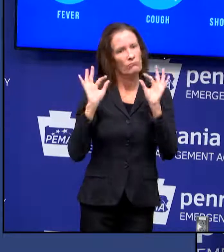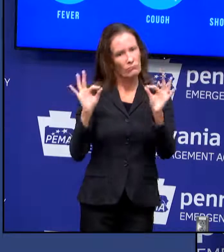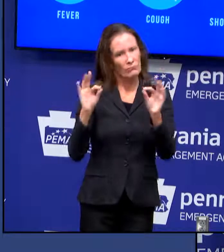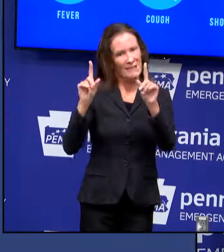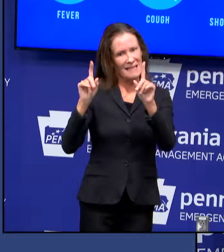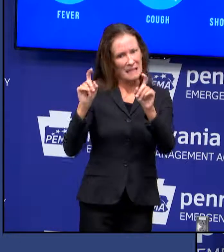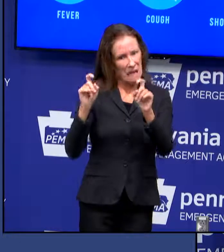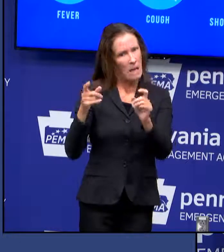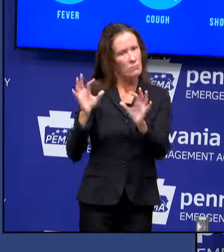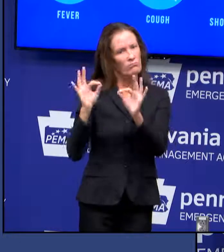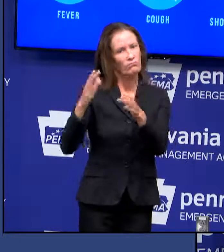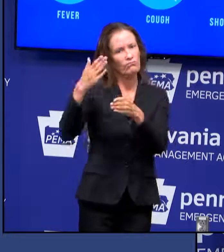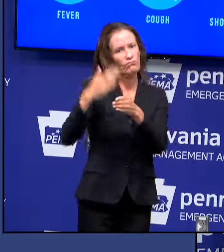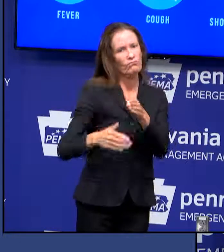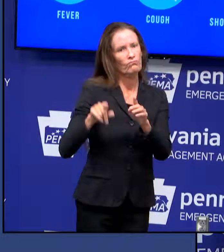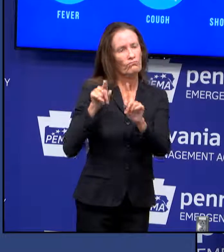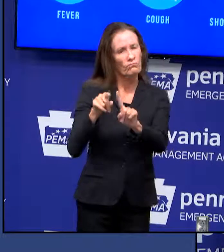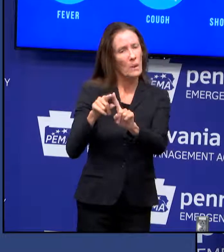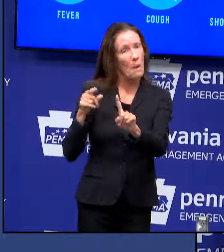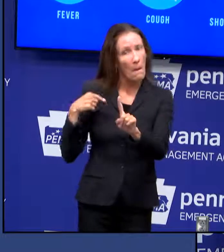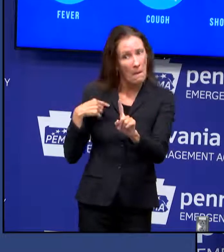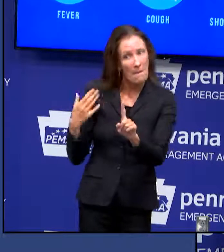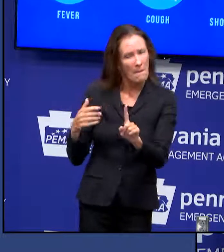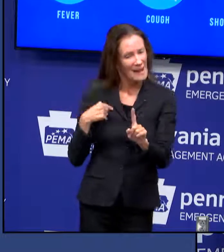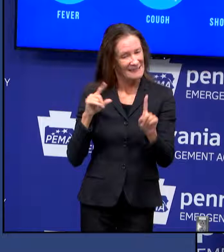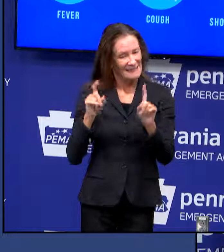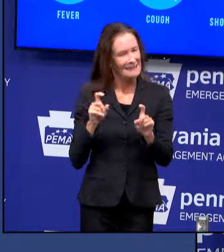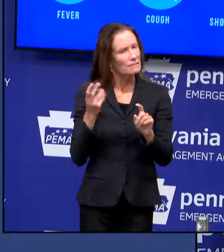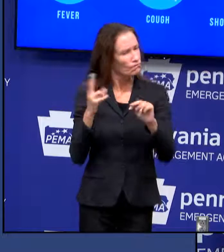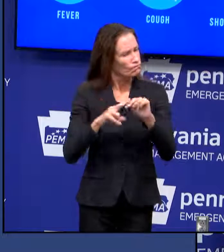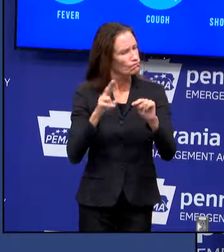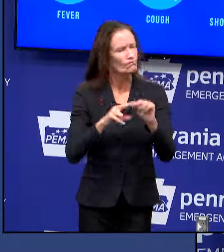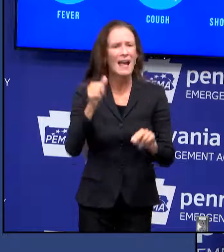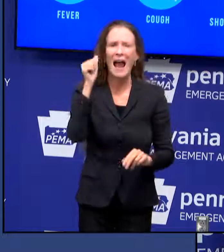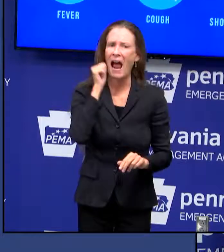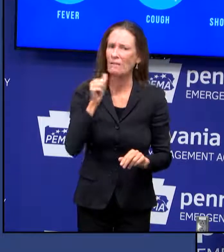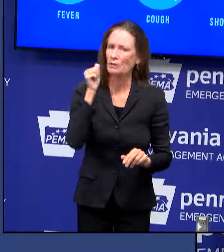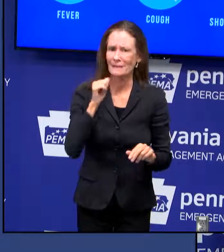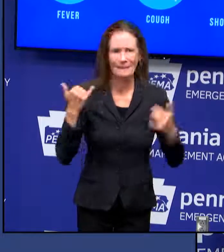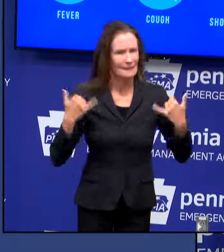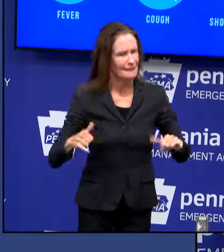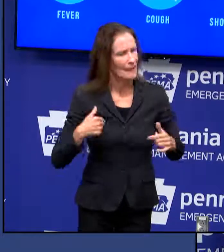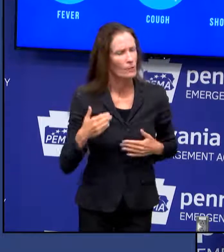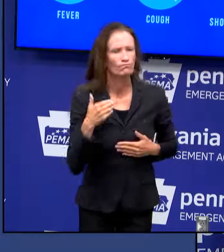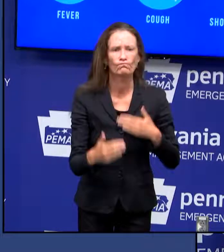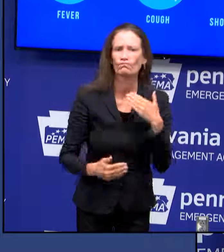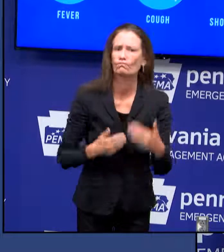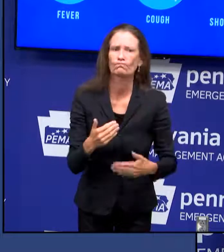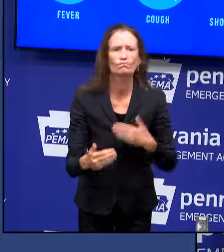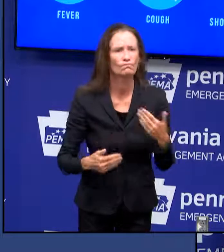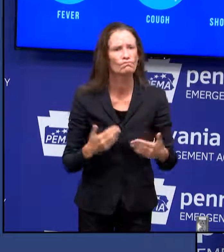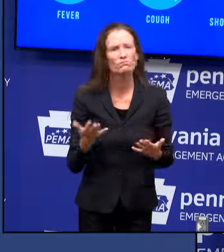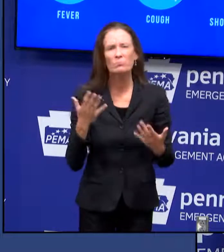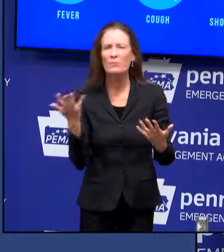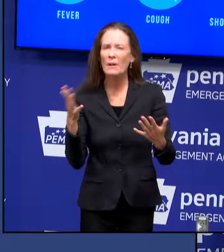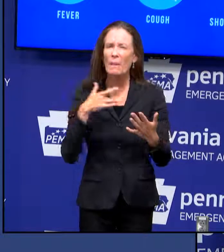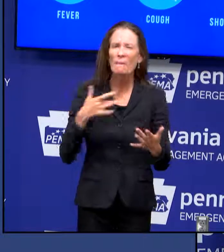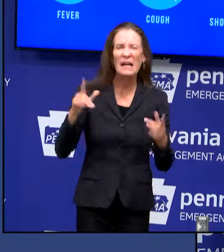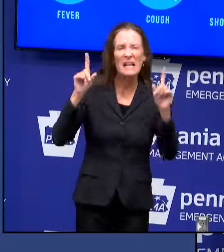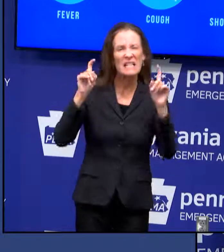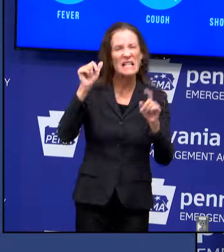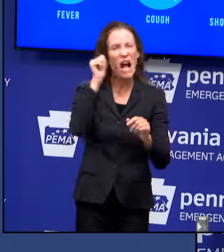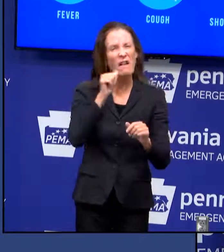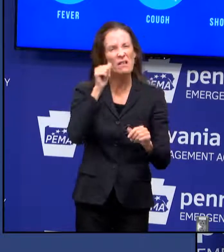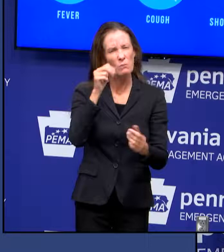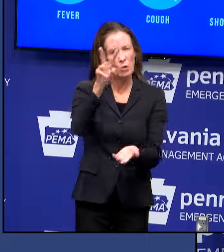tests every day. As the governor mentioned, we're now averaging nearly 22,000 test results per day, and we're testing